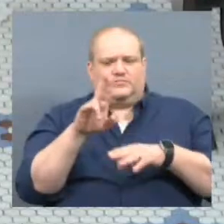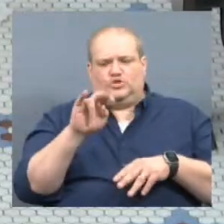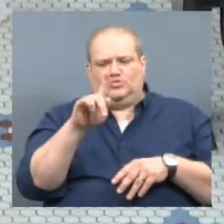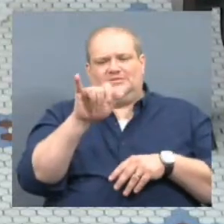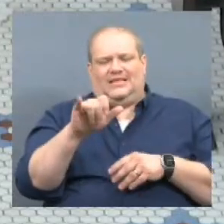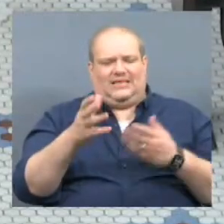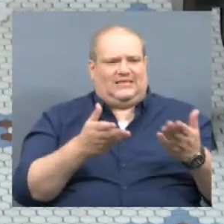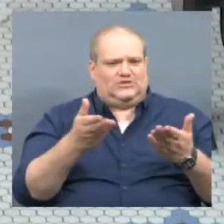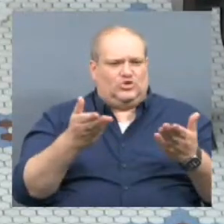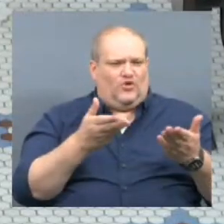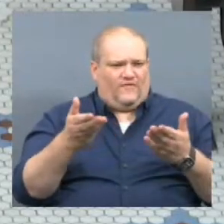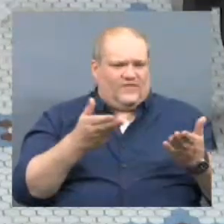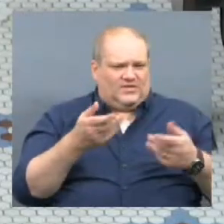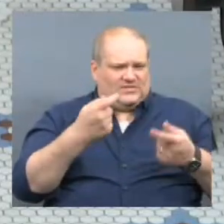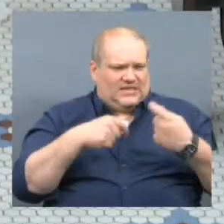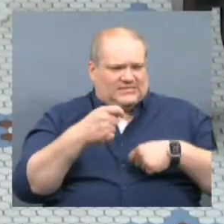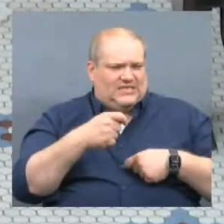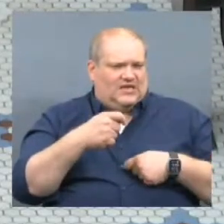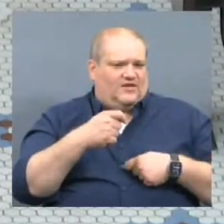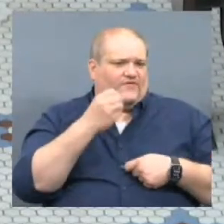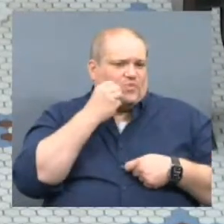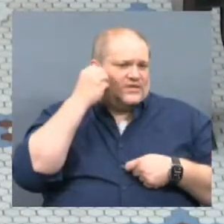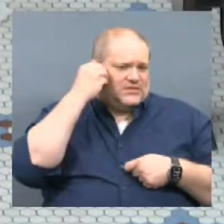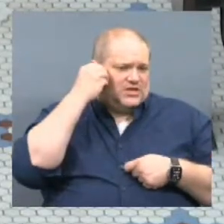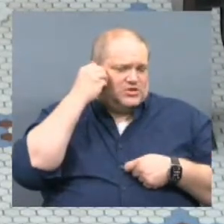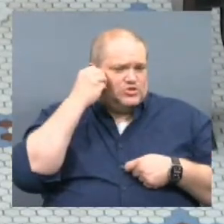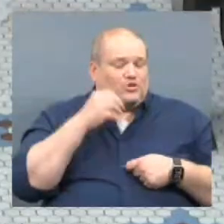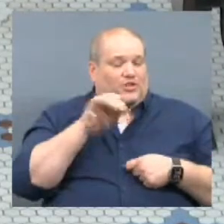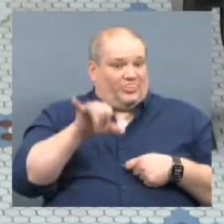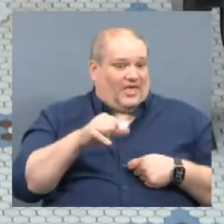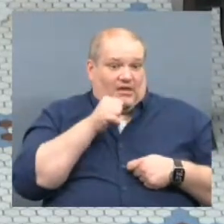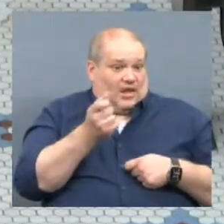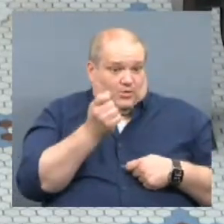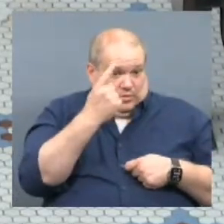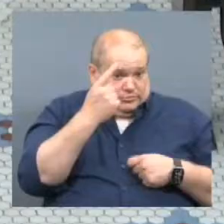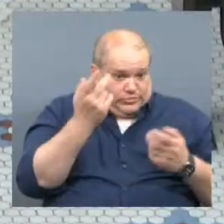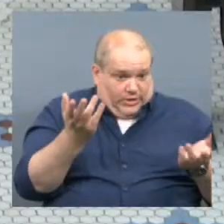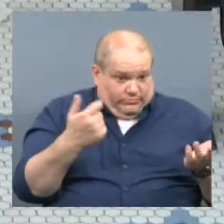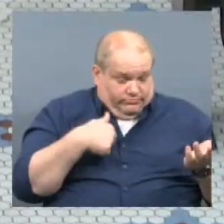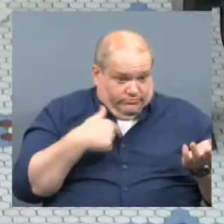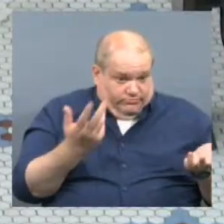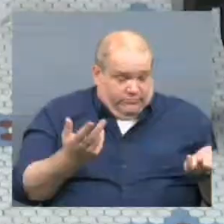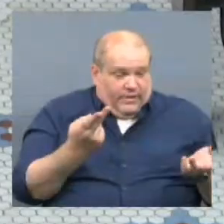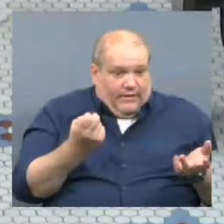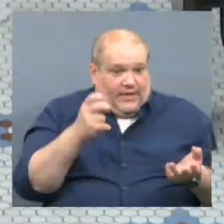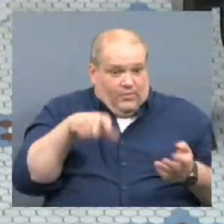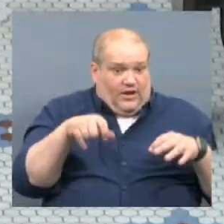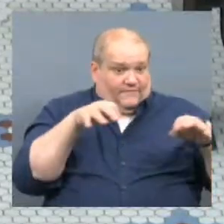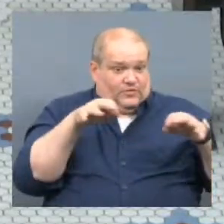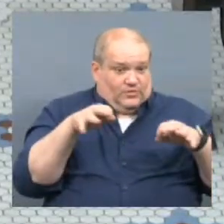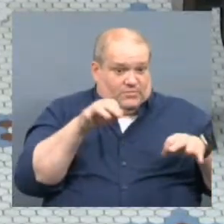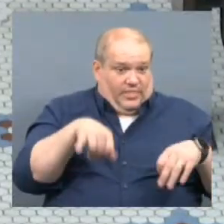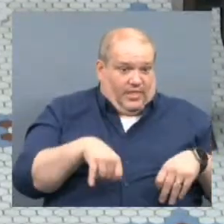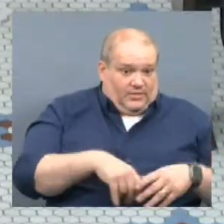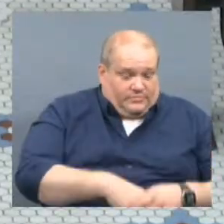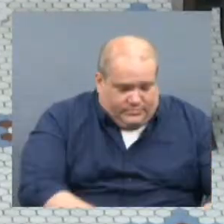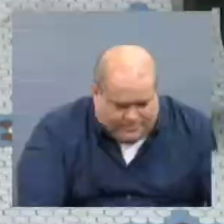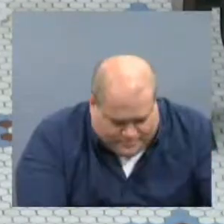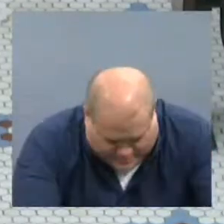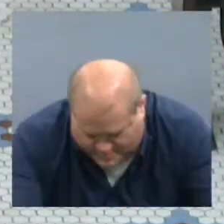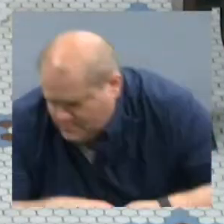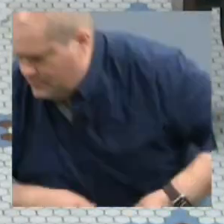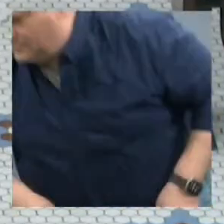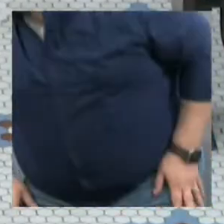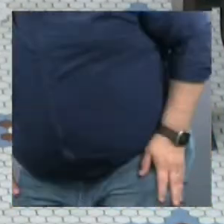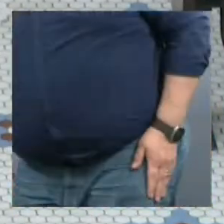utility service rather than a residential. That I don't understand. He would have to explain that.